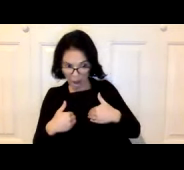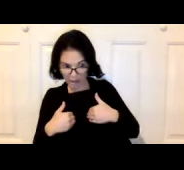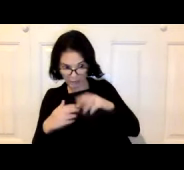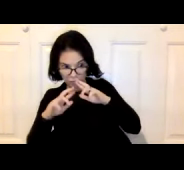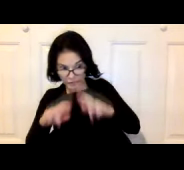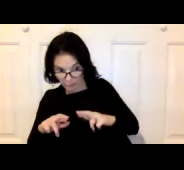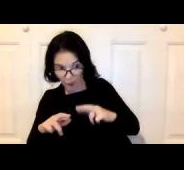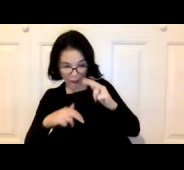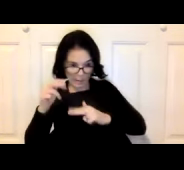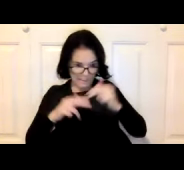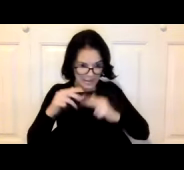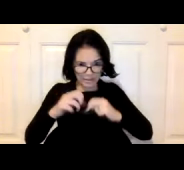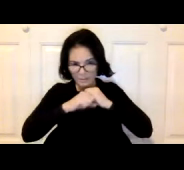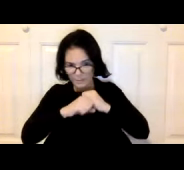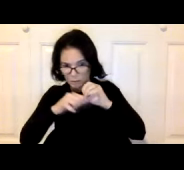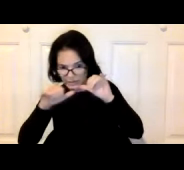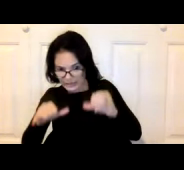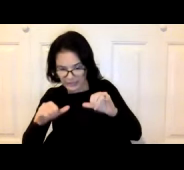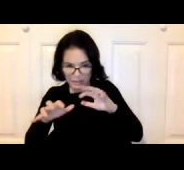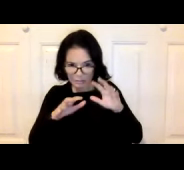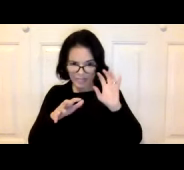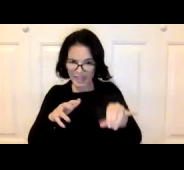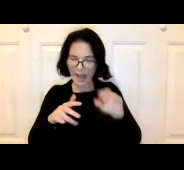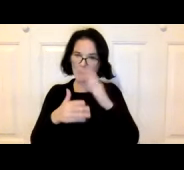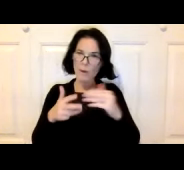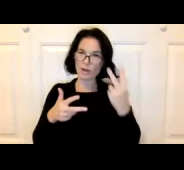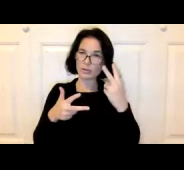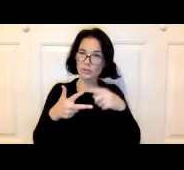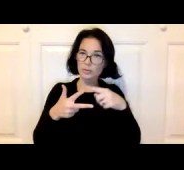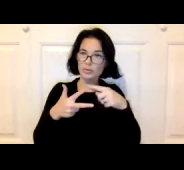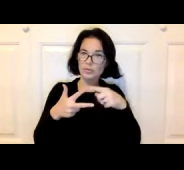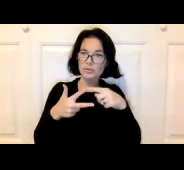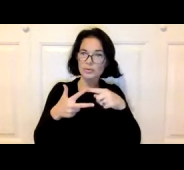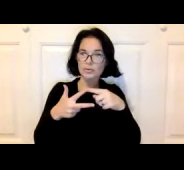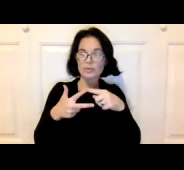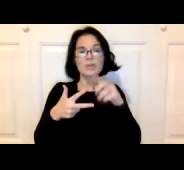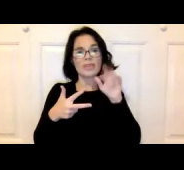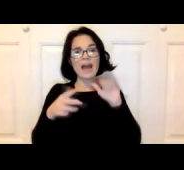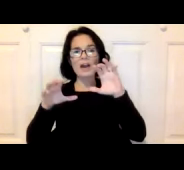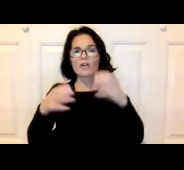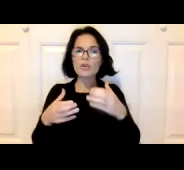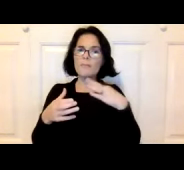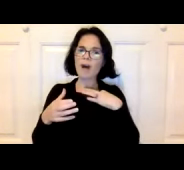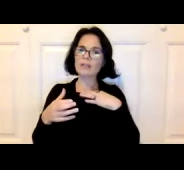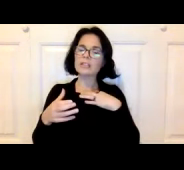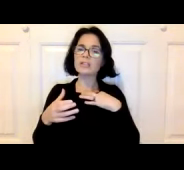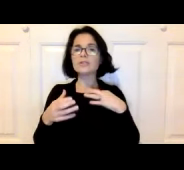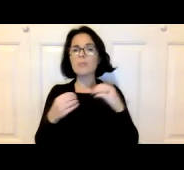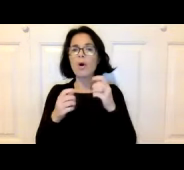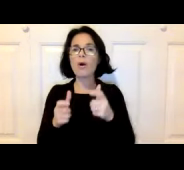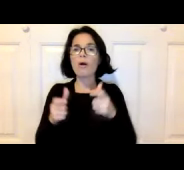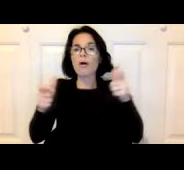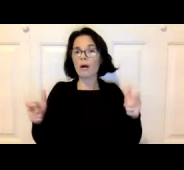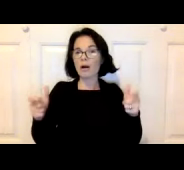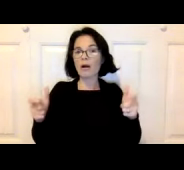what it needs to do to protect itself from coronavirus. And as you can see, this group of volunteers is a little bit larger, but even